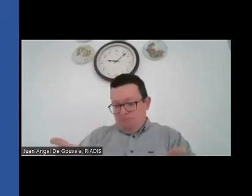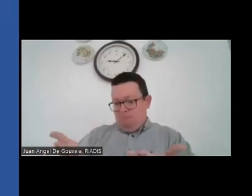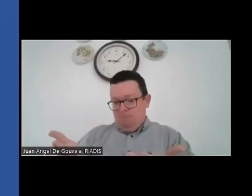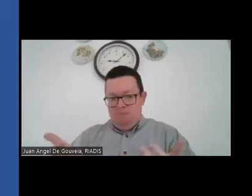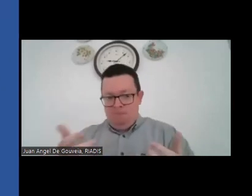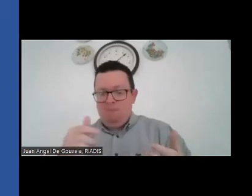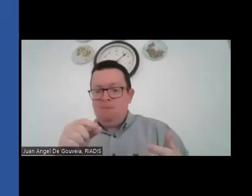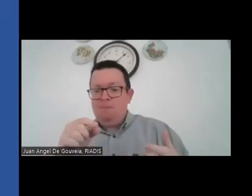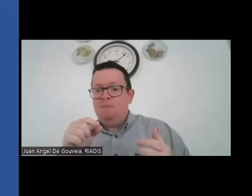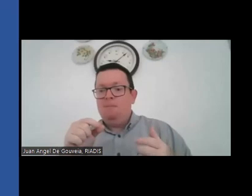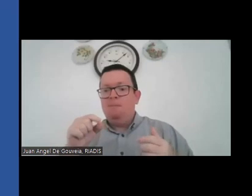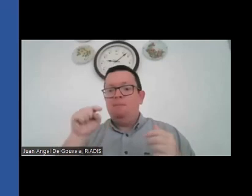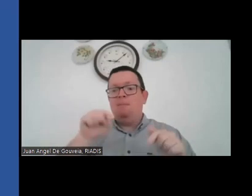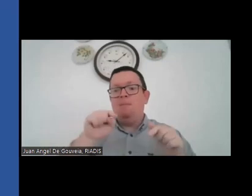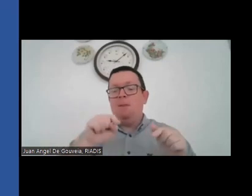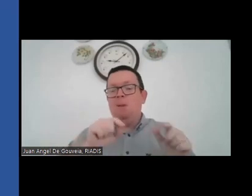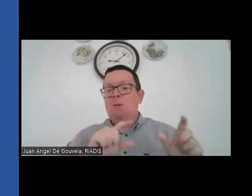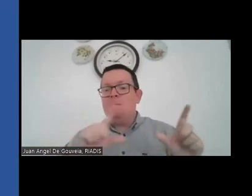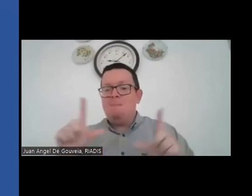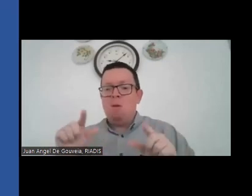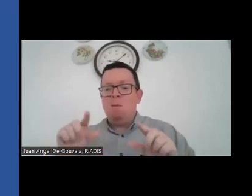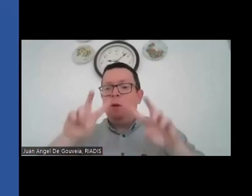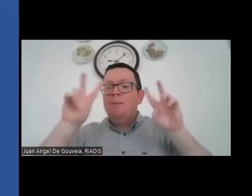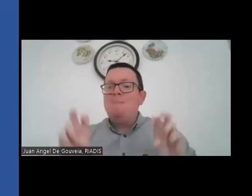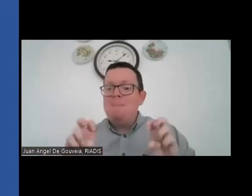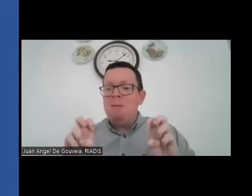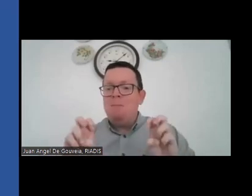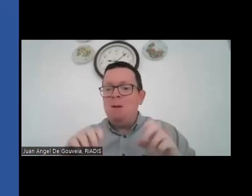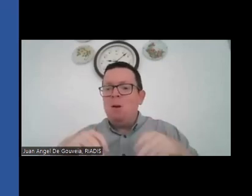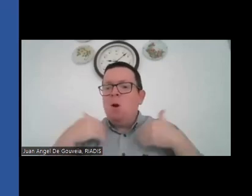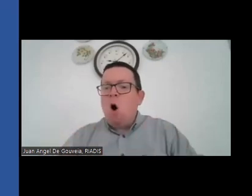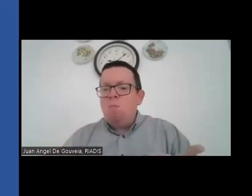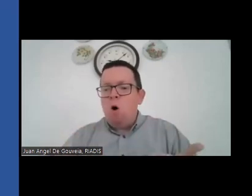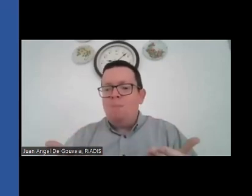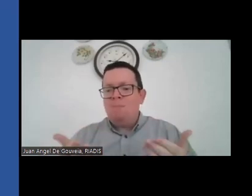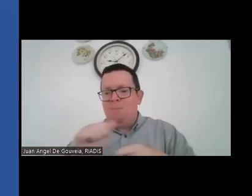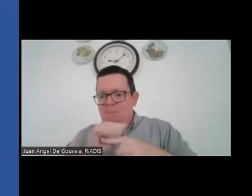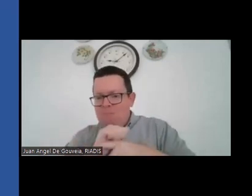Now, let me talk about a little about the implementation of this INGRID,